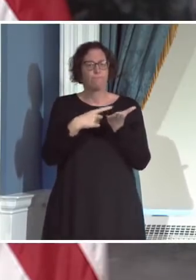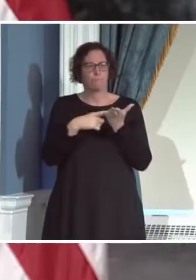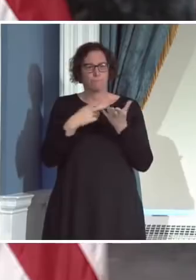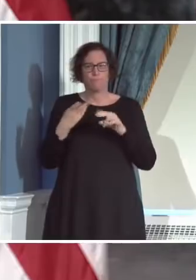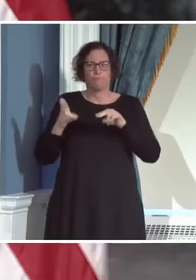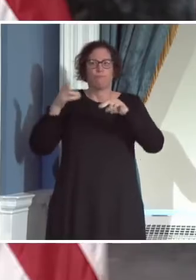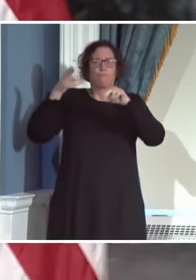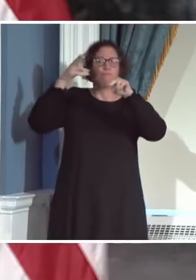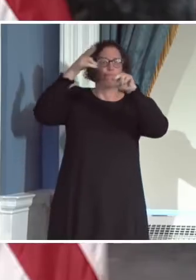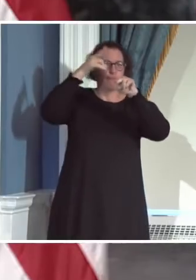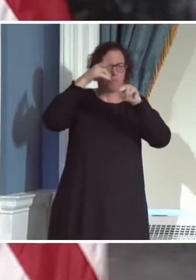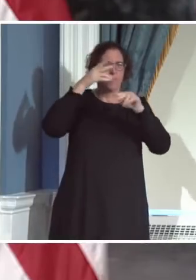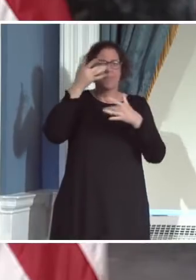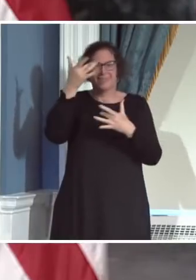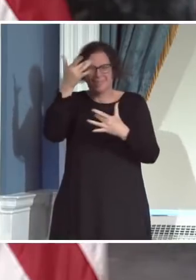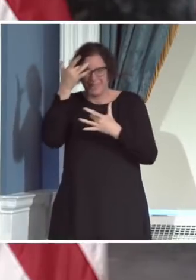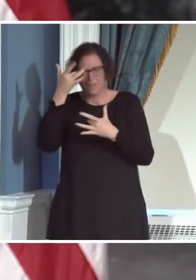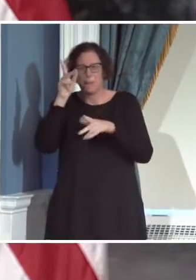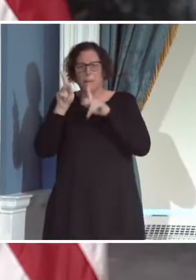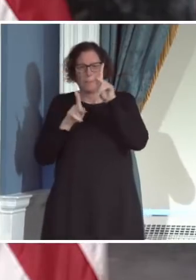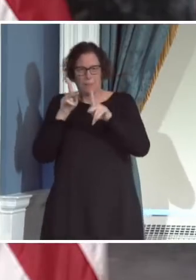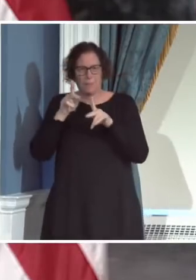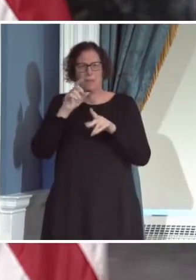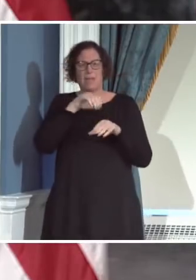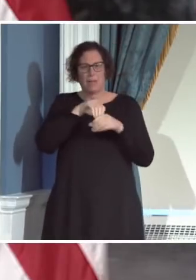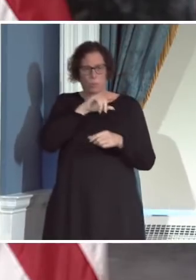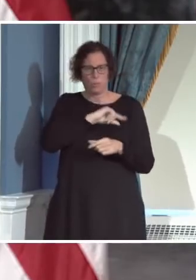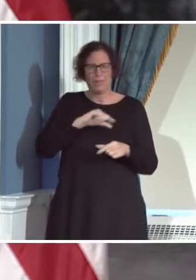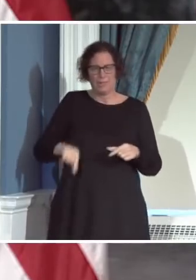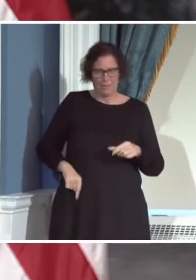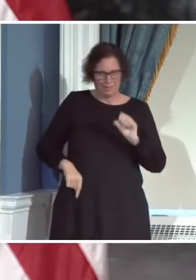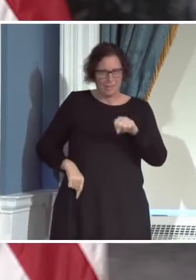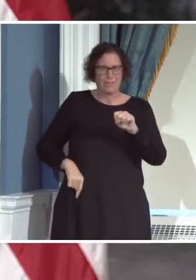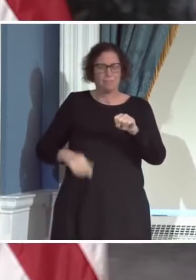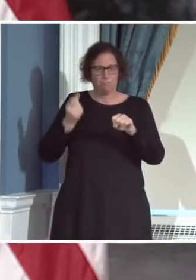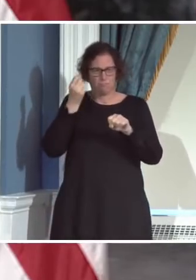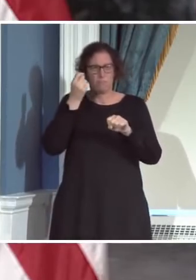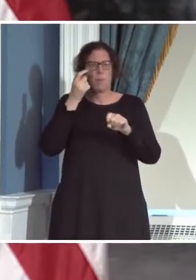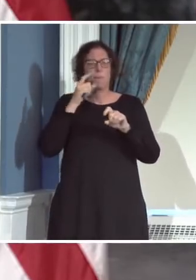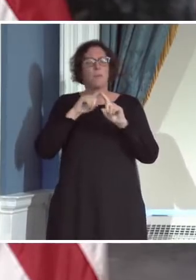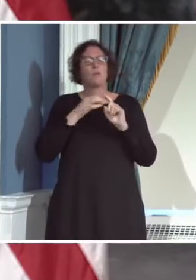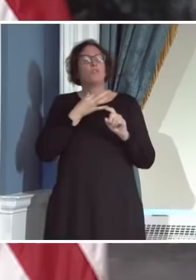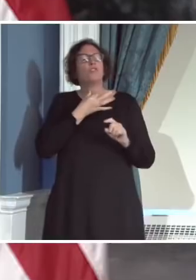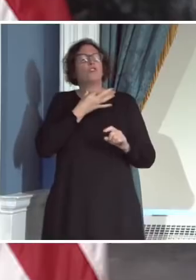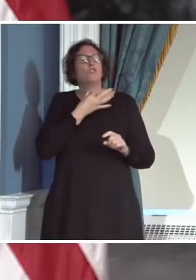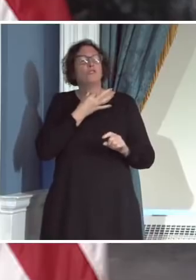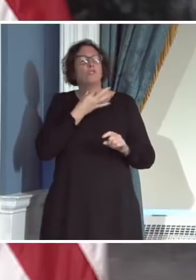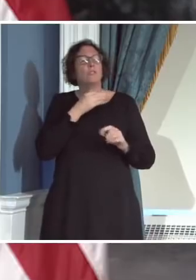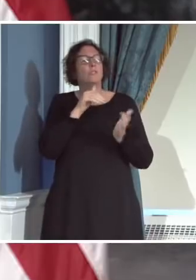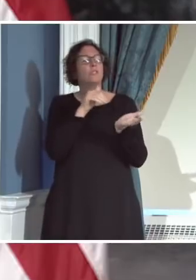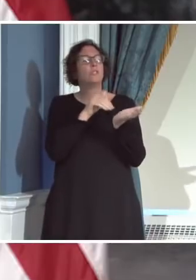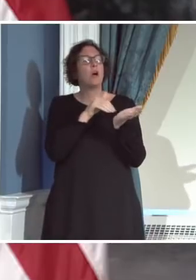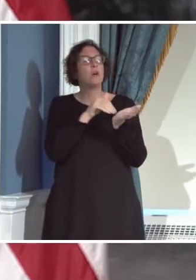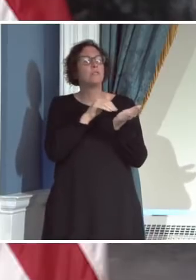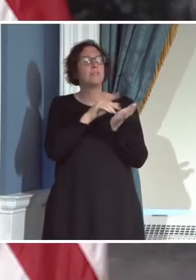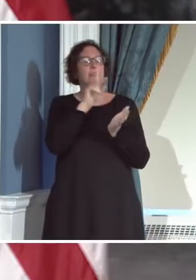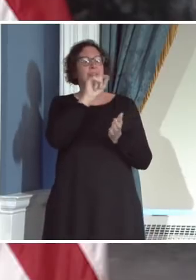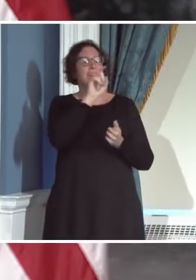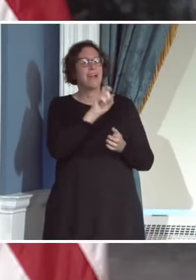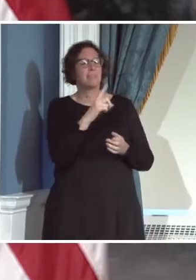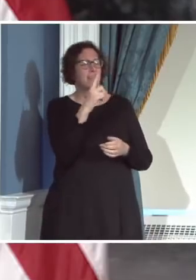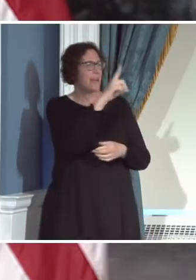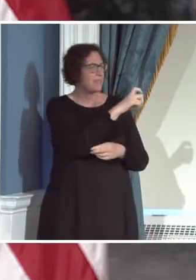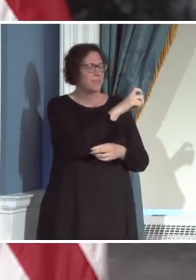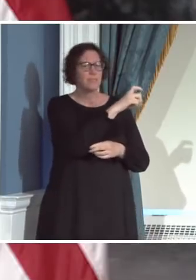are seeing there, but I wondered if for Dr. Katz, if there's anything that you